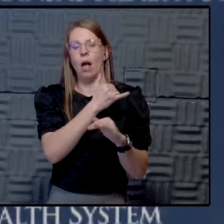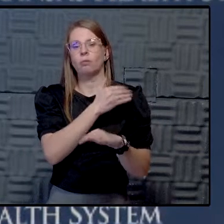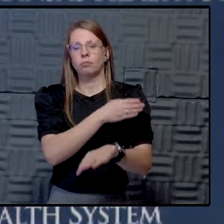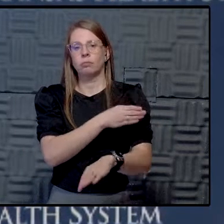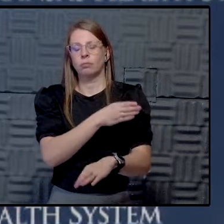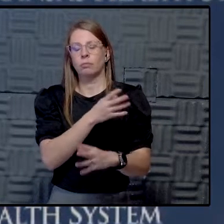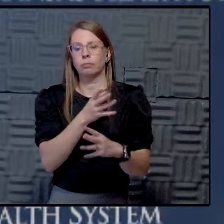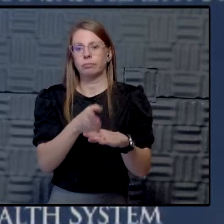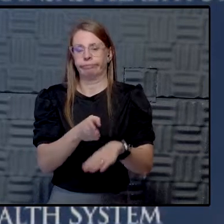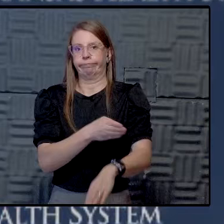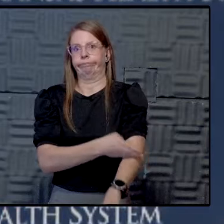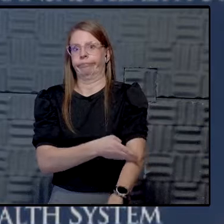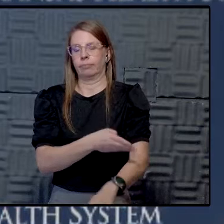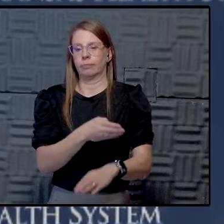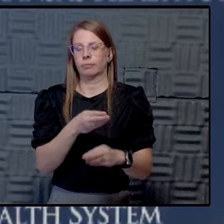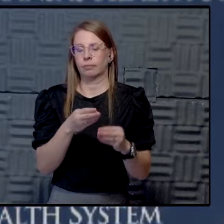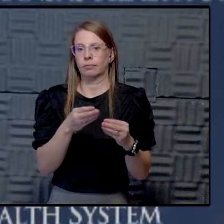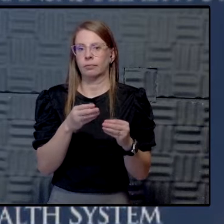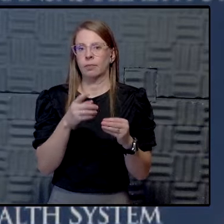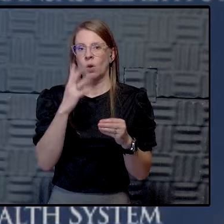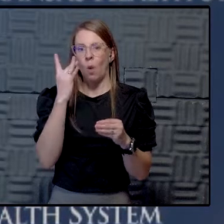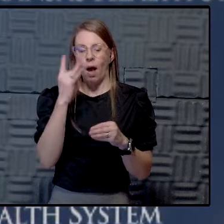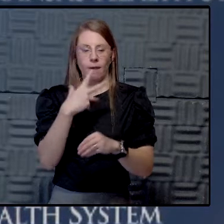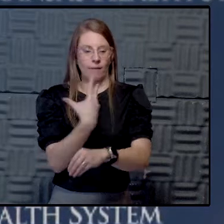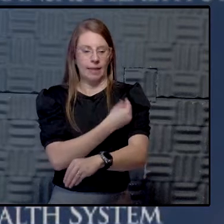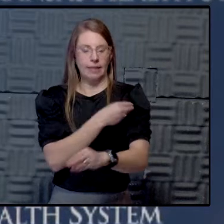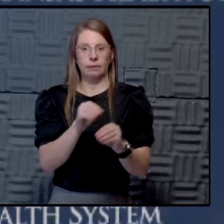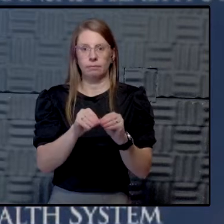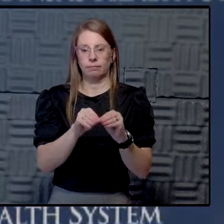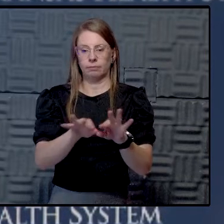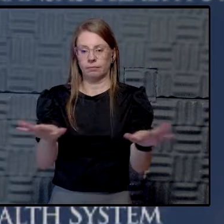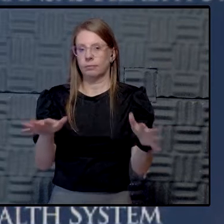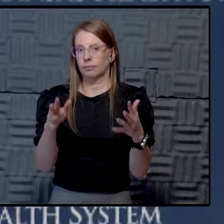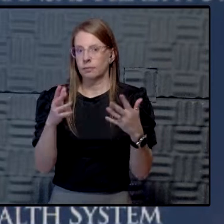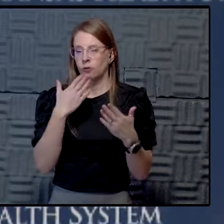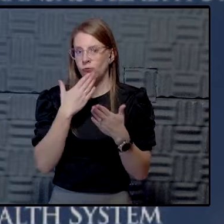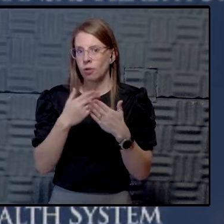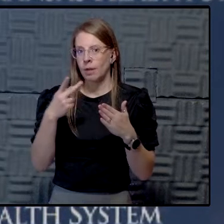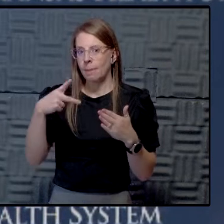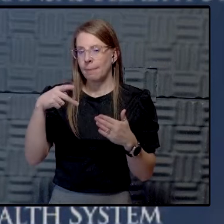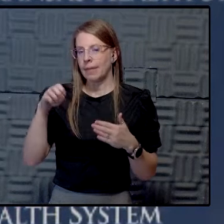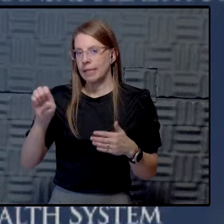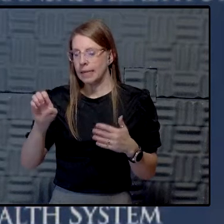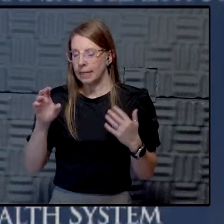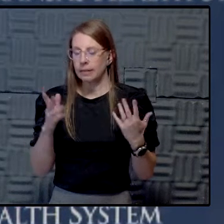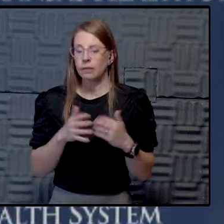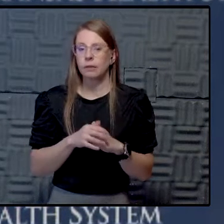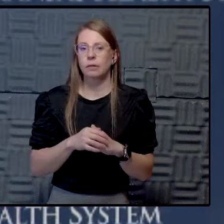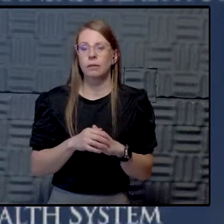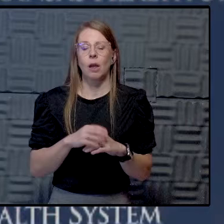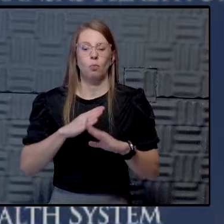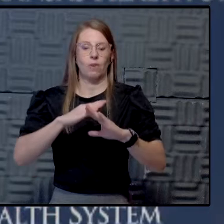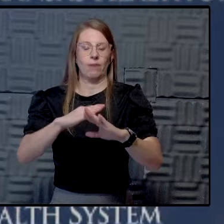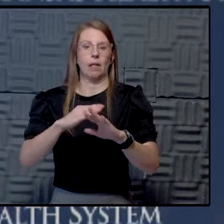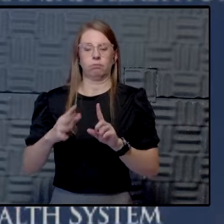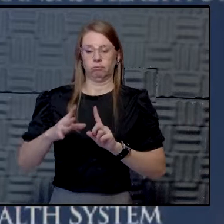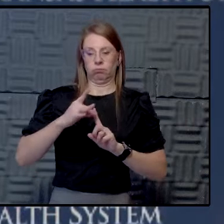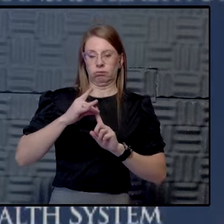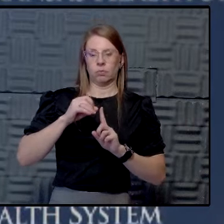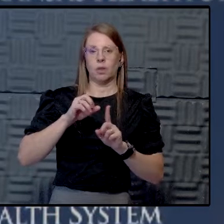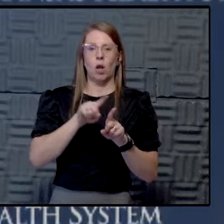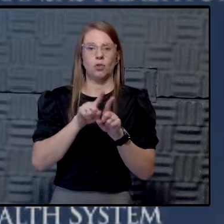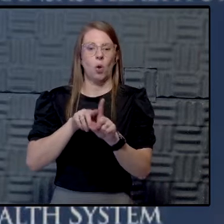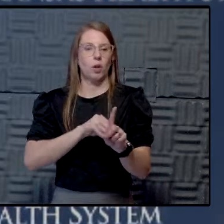that the vaccine's out, and we've got good PPE and ways to prevent